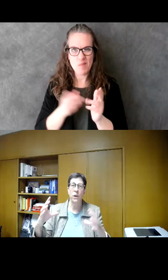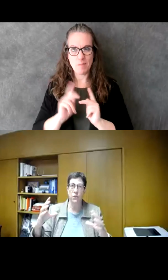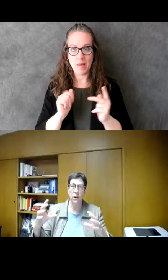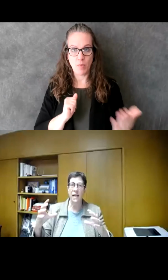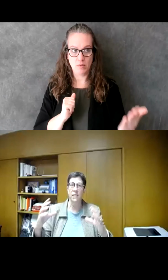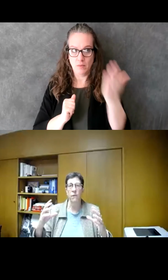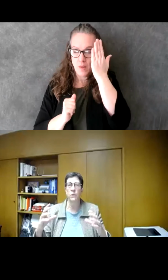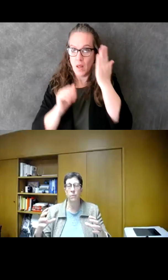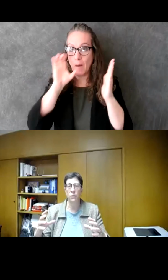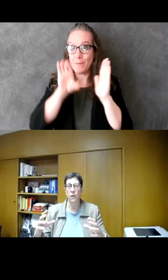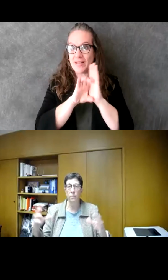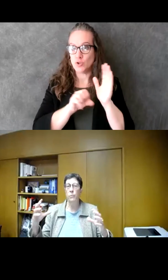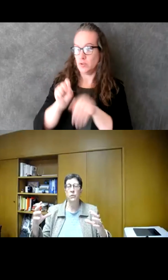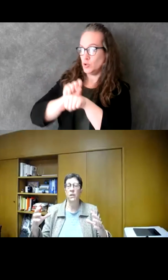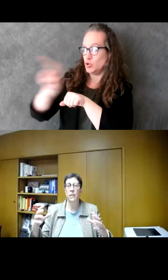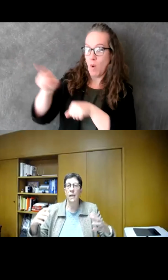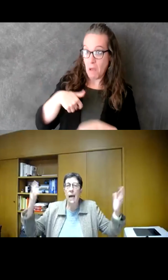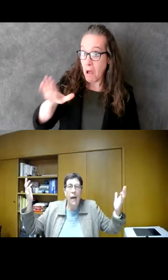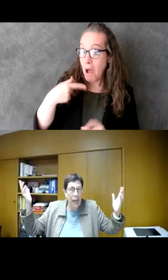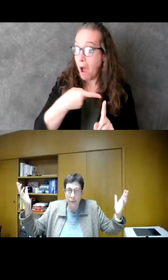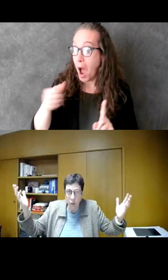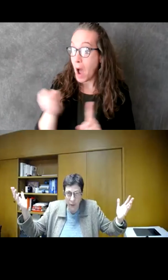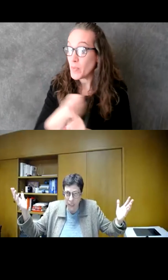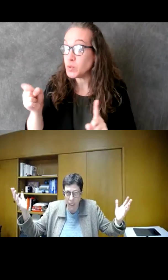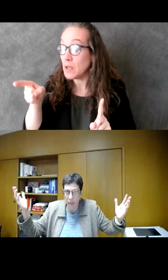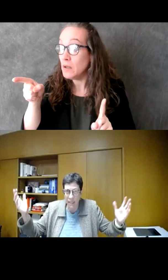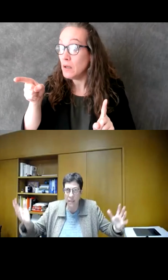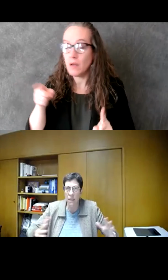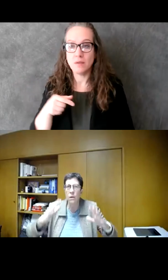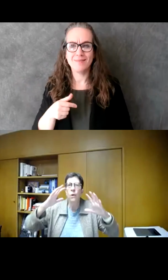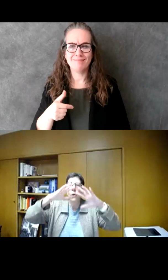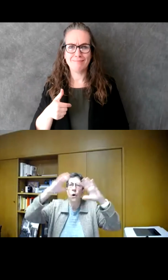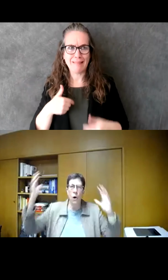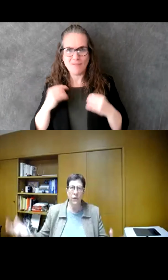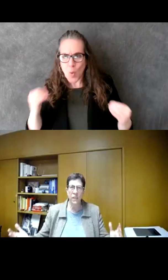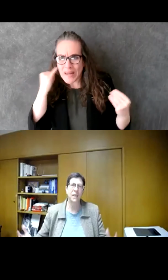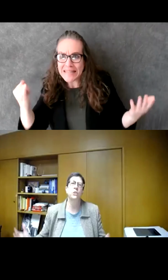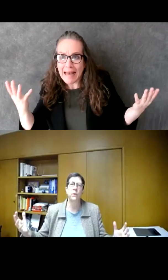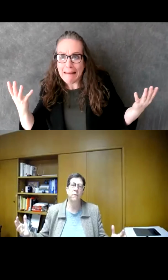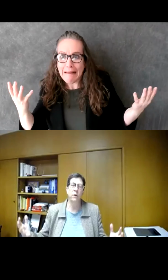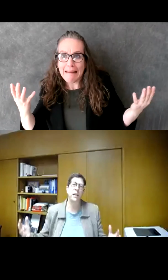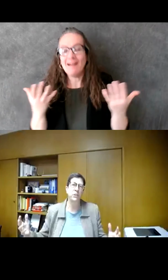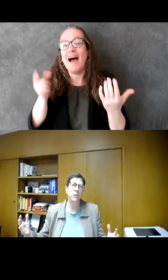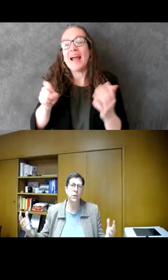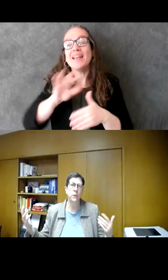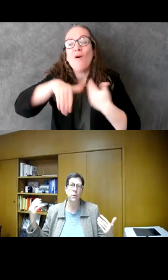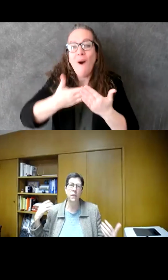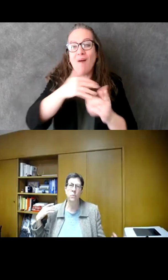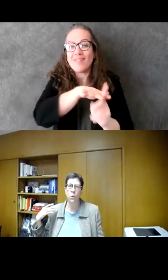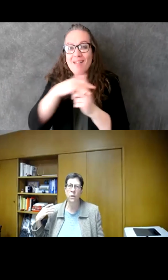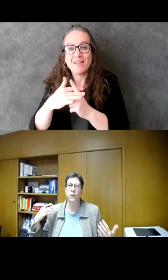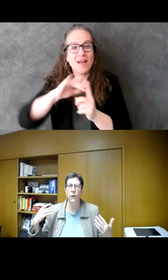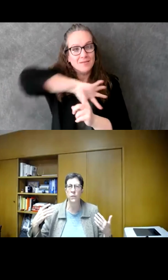of a pressure sore and ask if it was abuse or neglect. I have no idea. I need all the contextual information. So it's